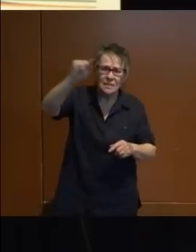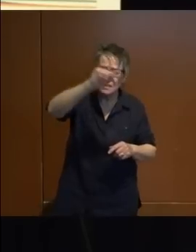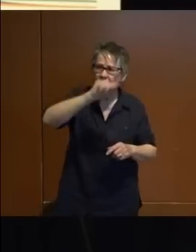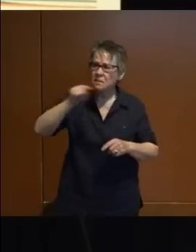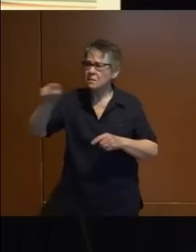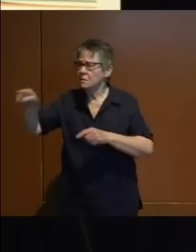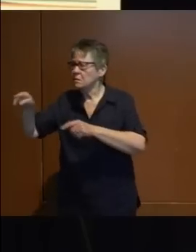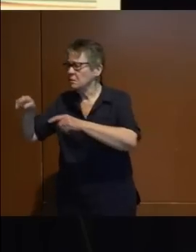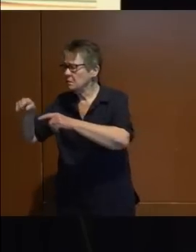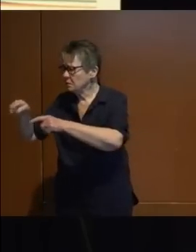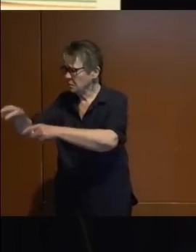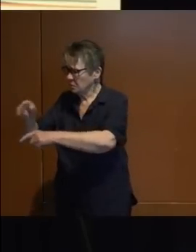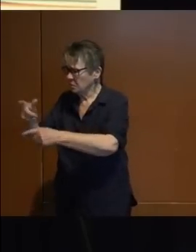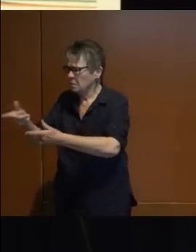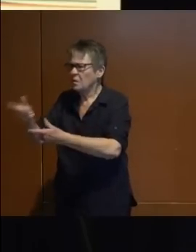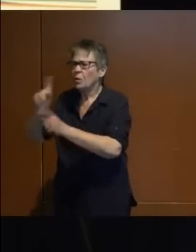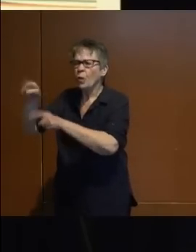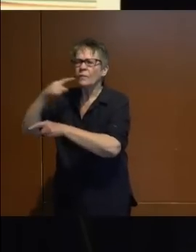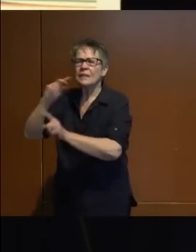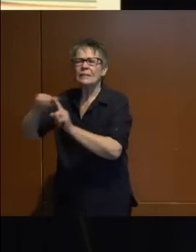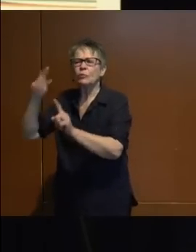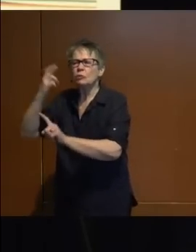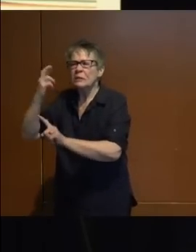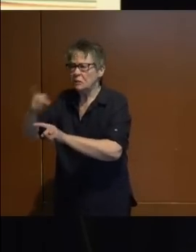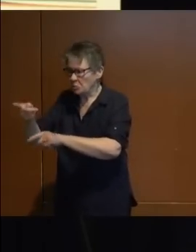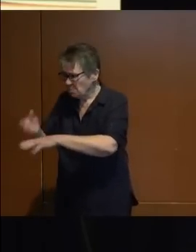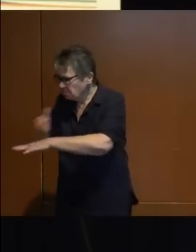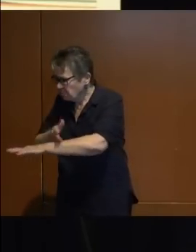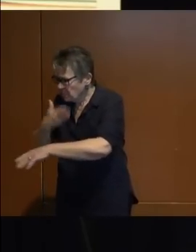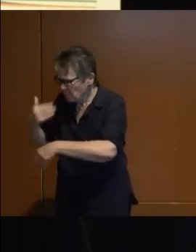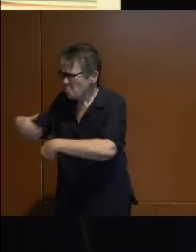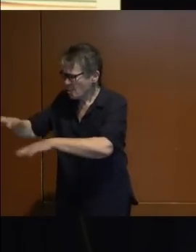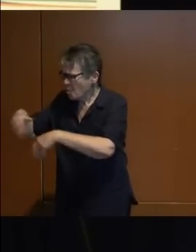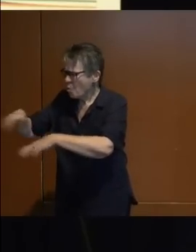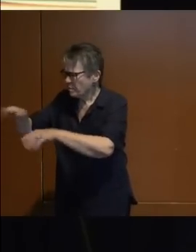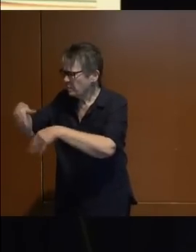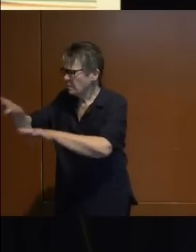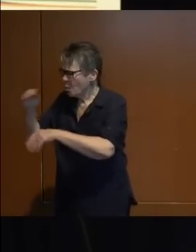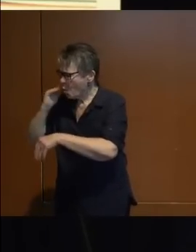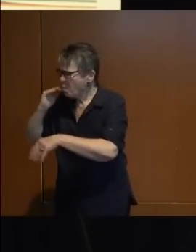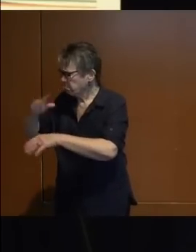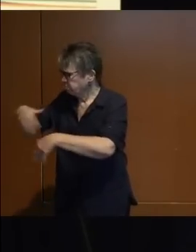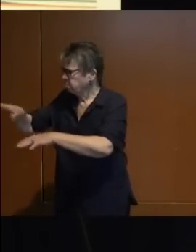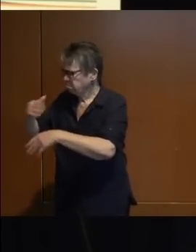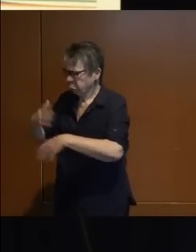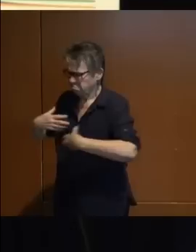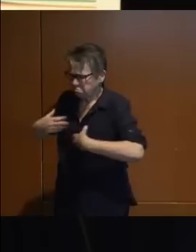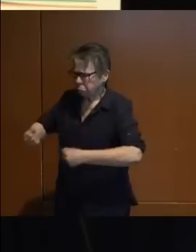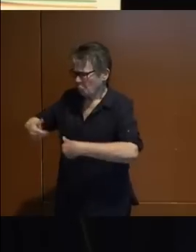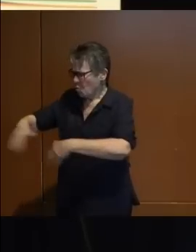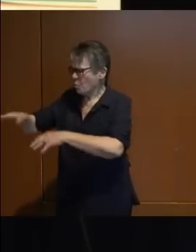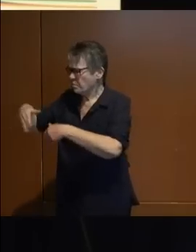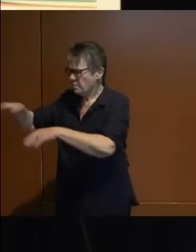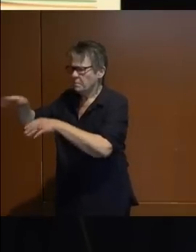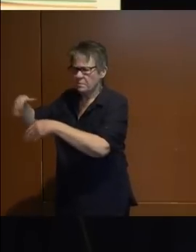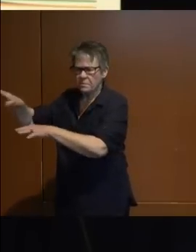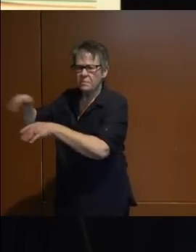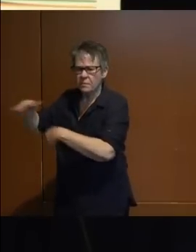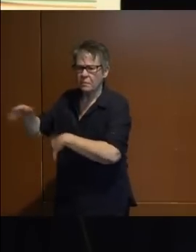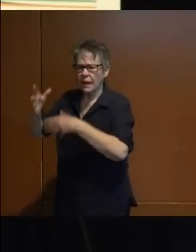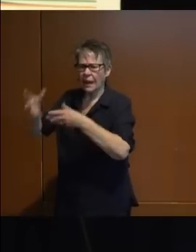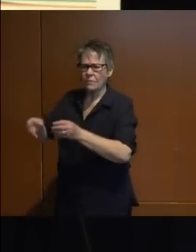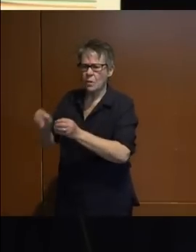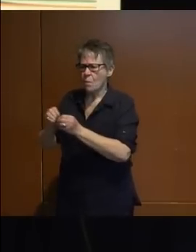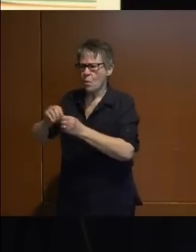in admissions. They're doing it appropriately, and remember, there's no elective surgical patients in the hospital. That freed up